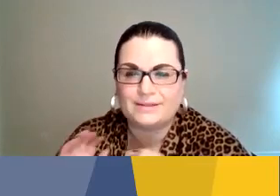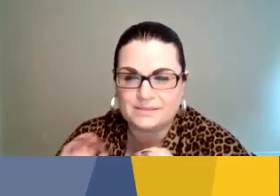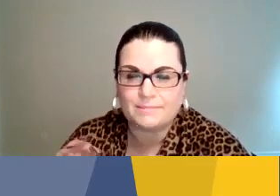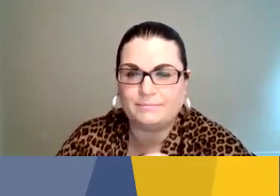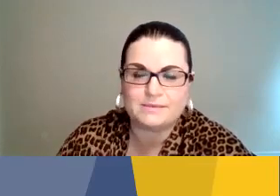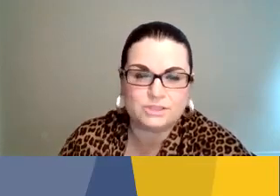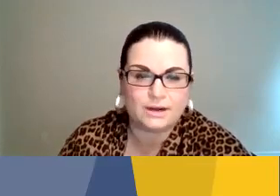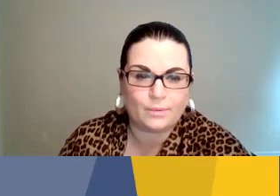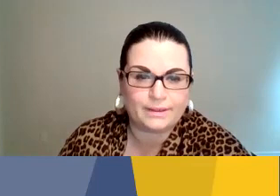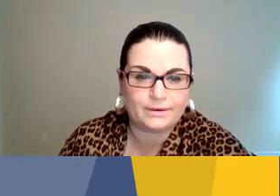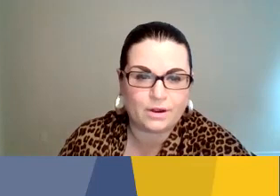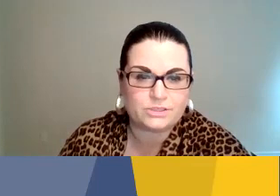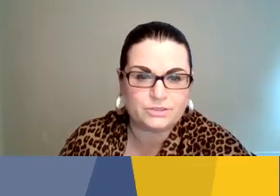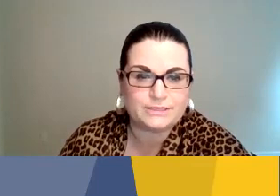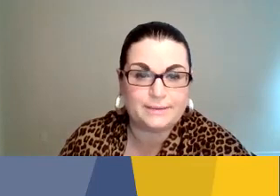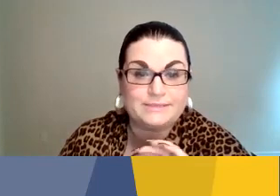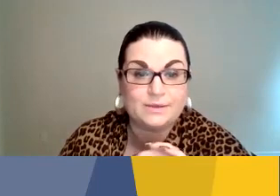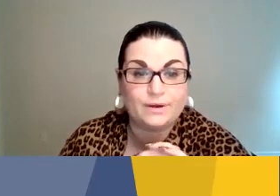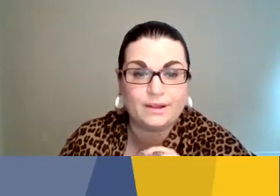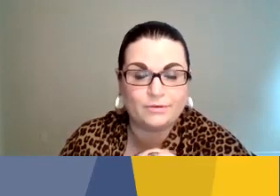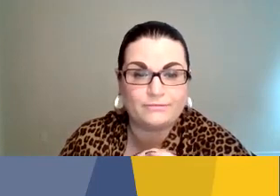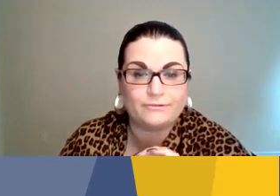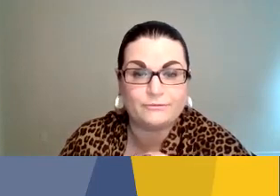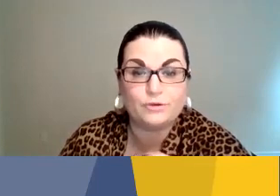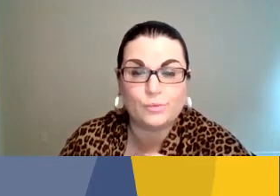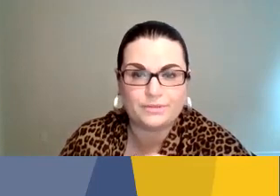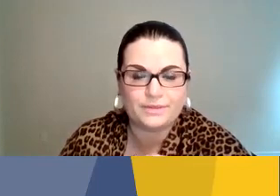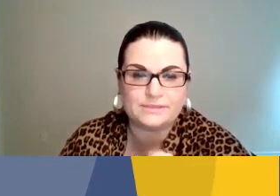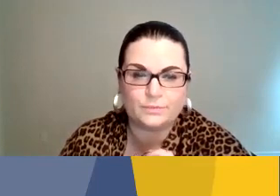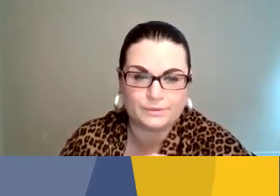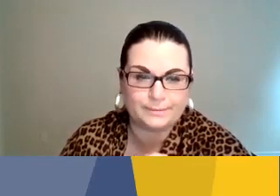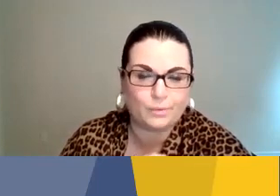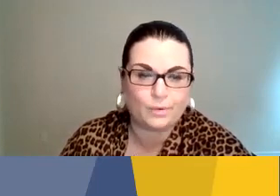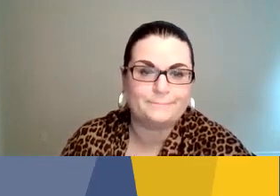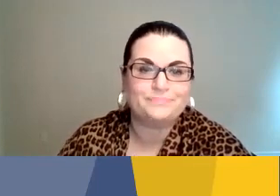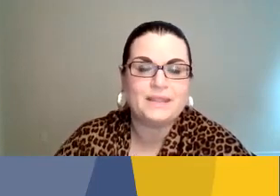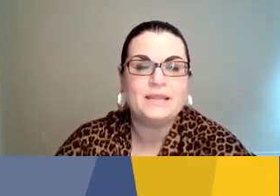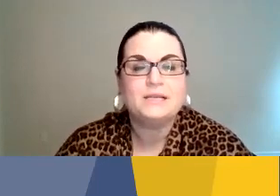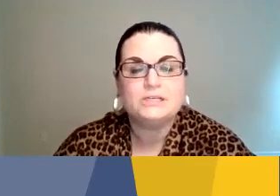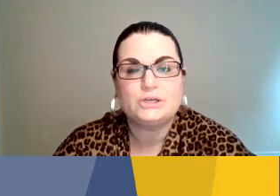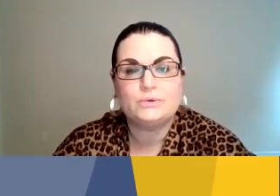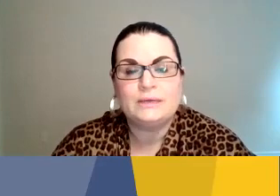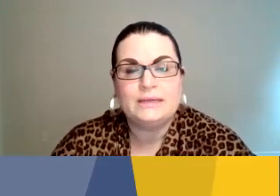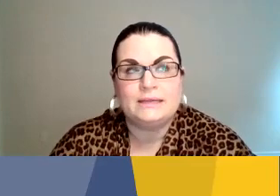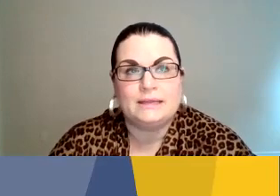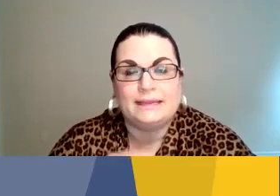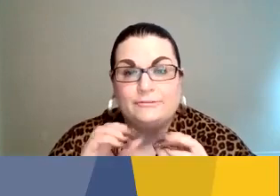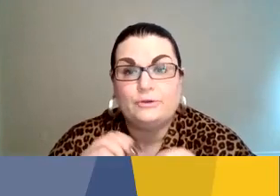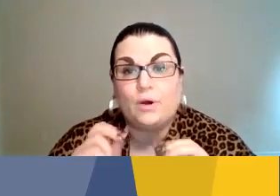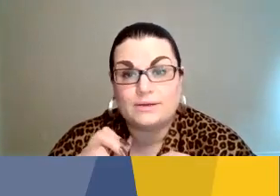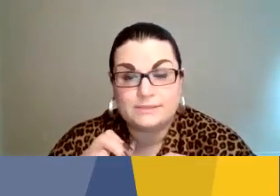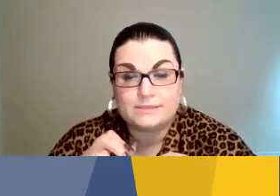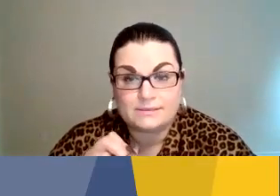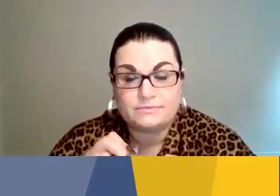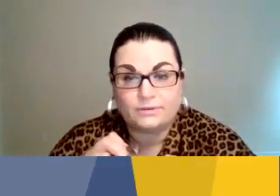So that's the main message that I want to get across to you today, because I want to cover off a few more things that are really important. So if